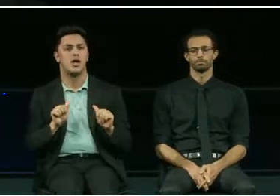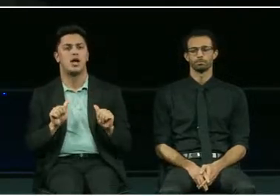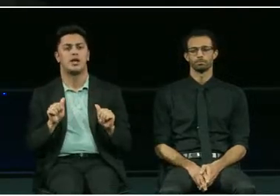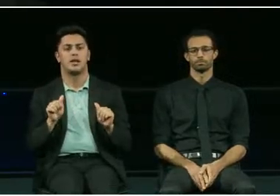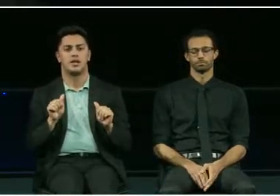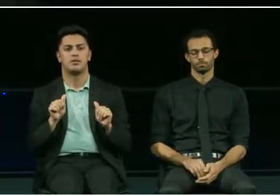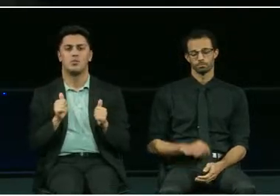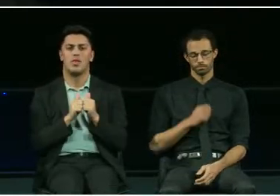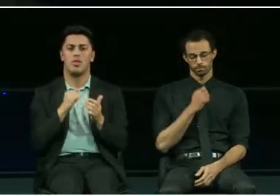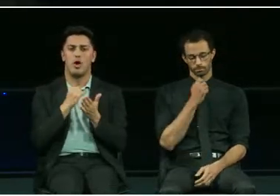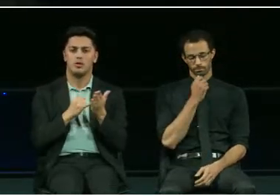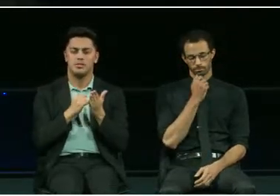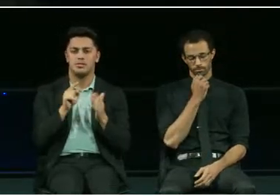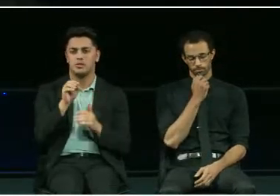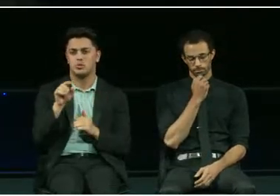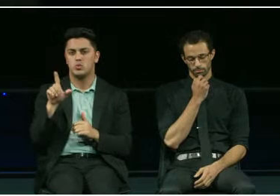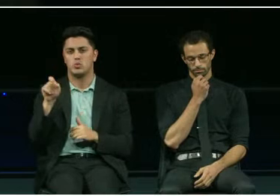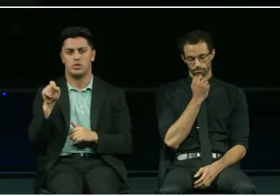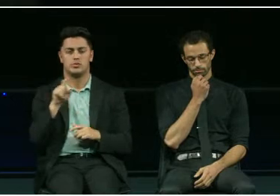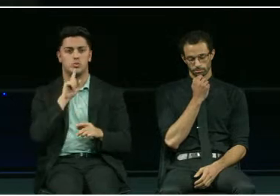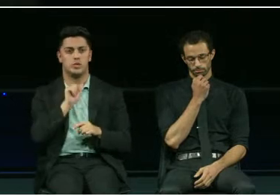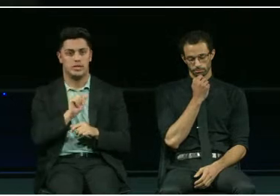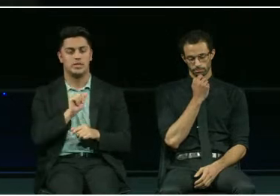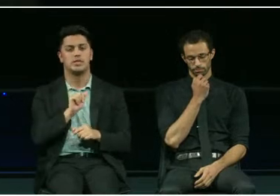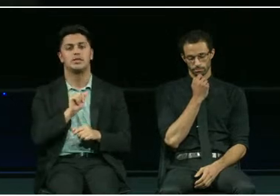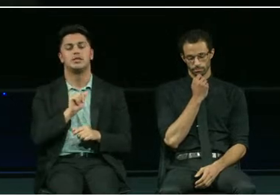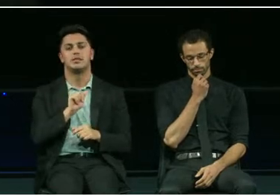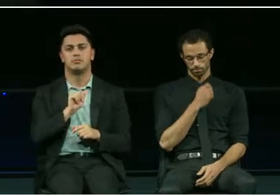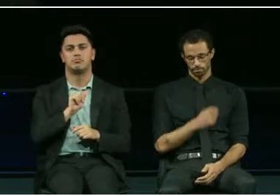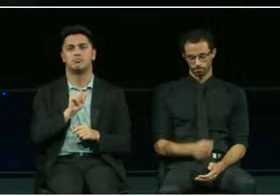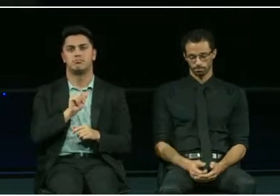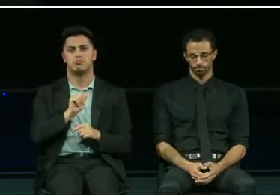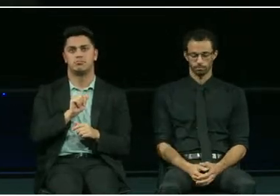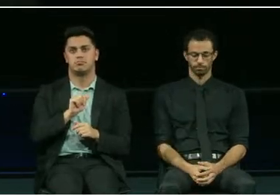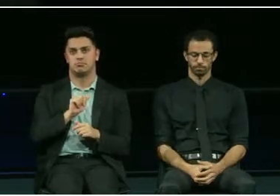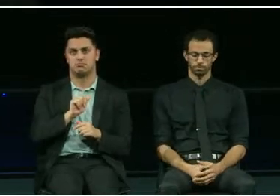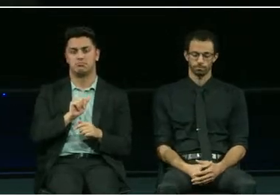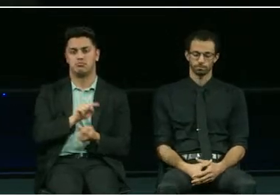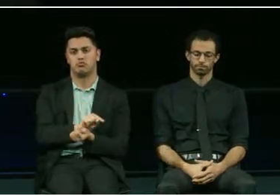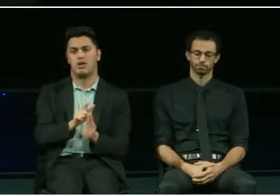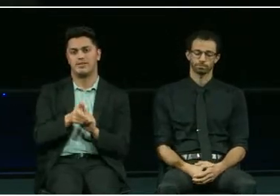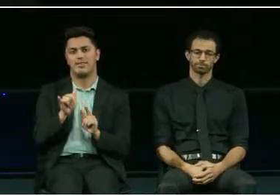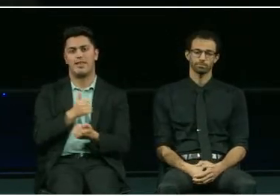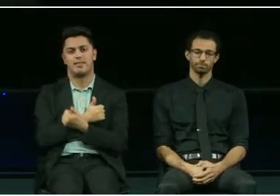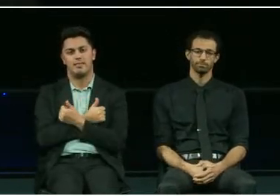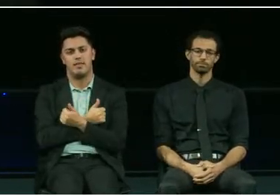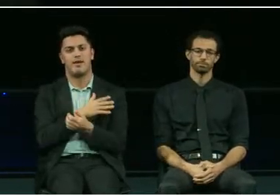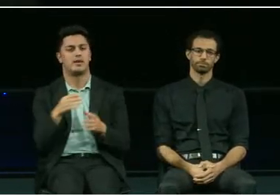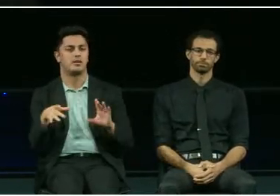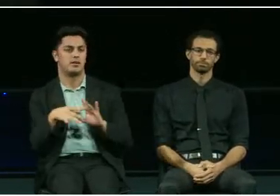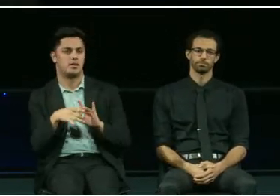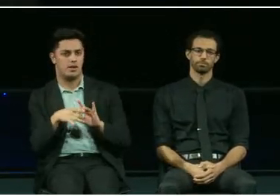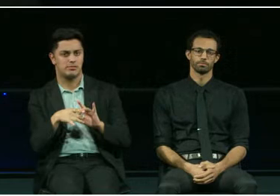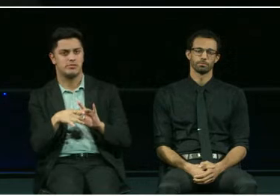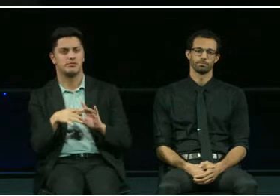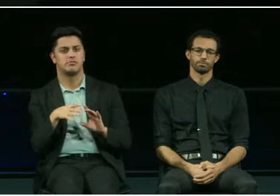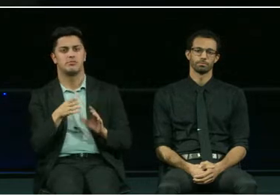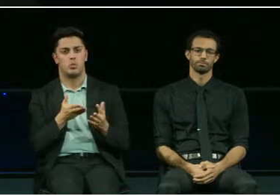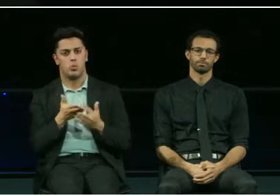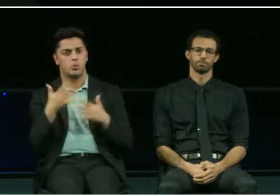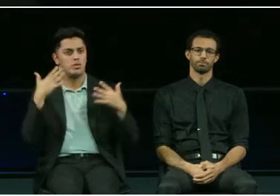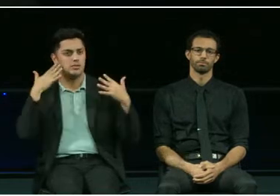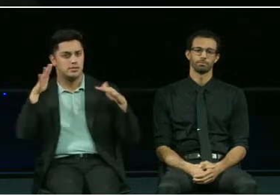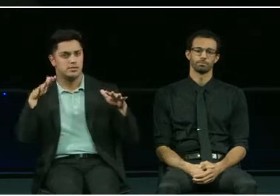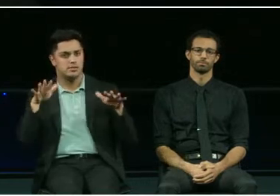with artistic tools, really translate that love and that connection, and through the